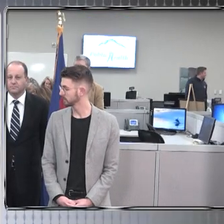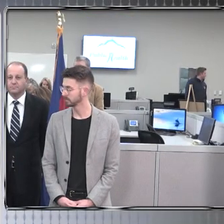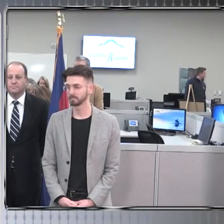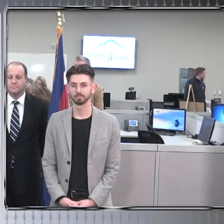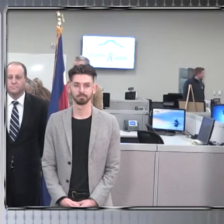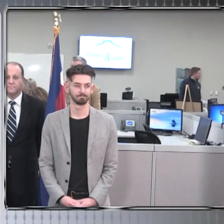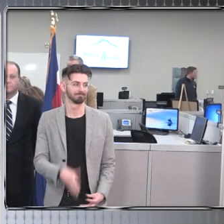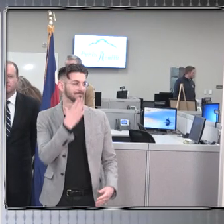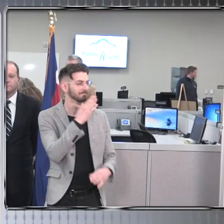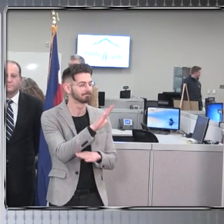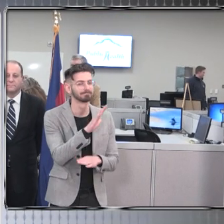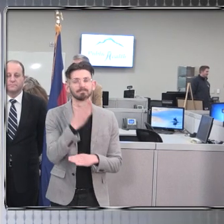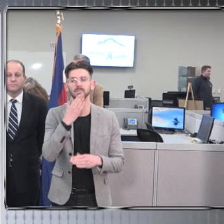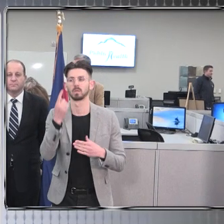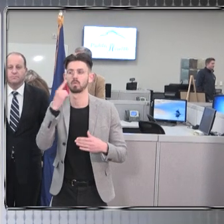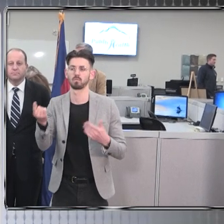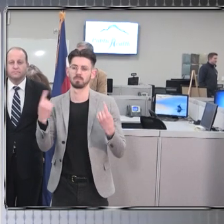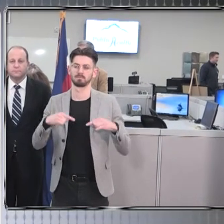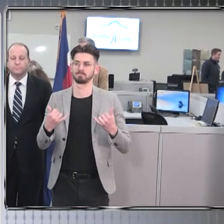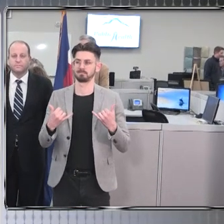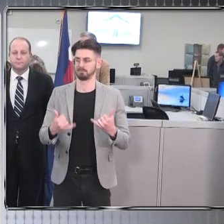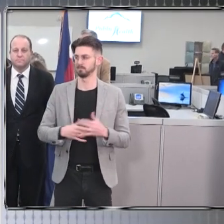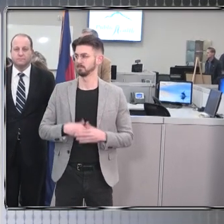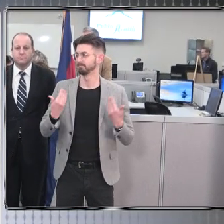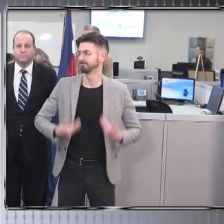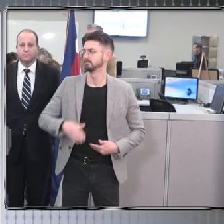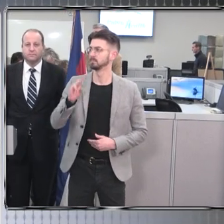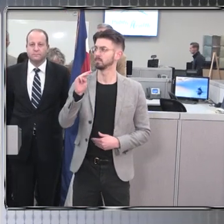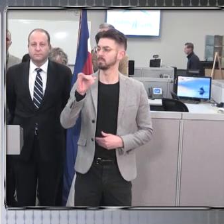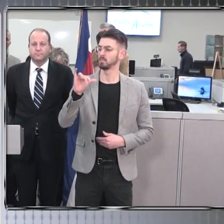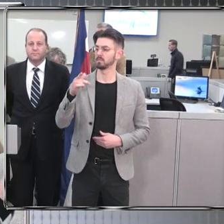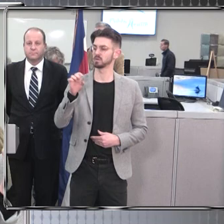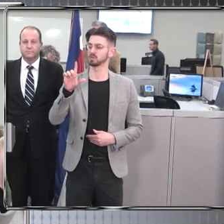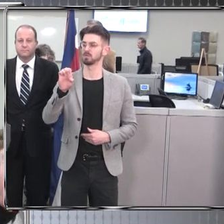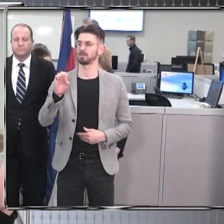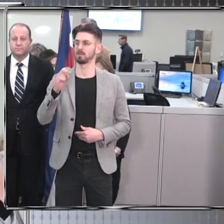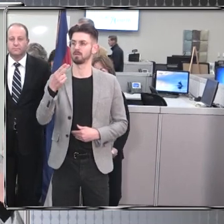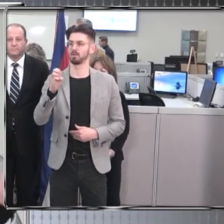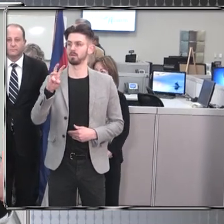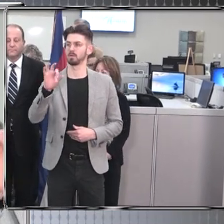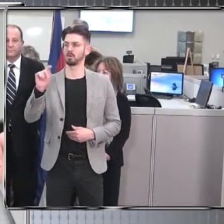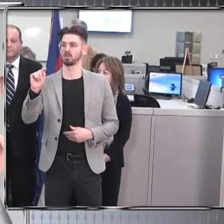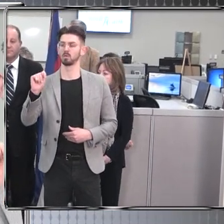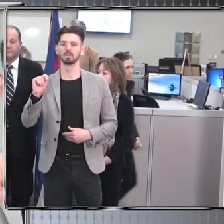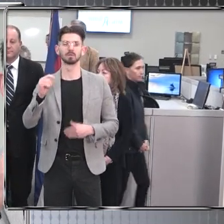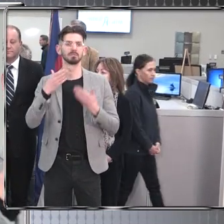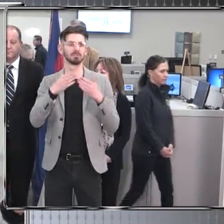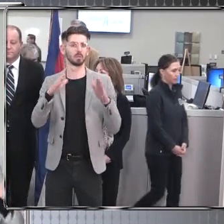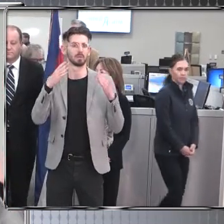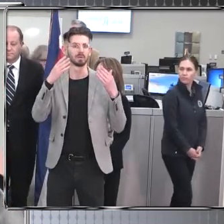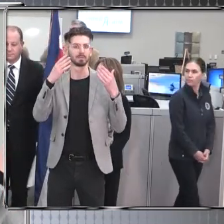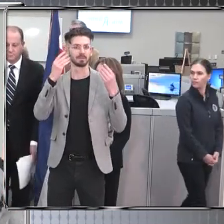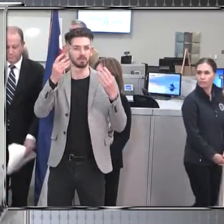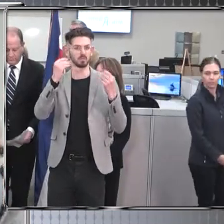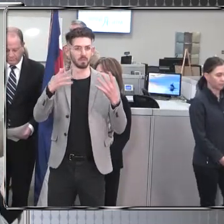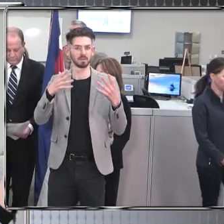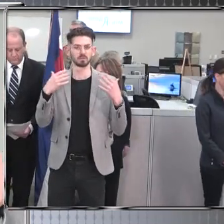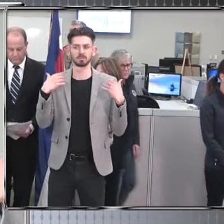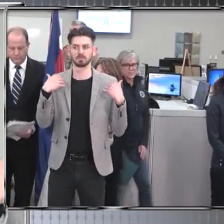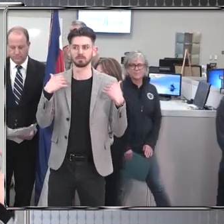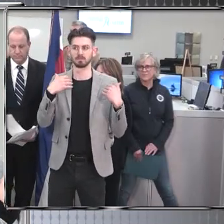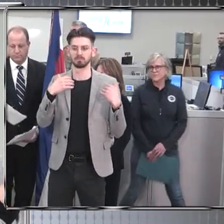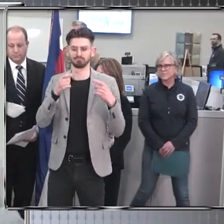good evening, and thank you for being here today. My name is Michelle Hewitt, and I'm the Public Information Officer at El Paso County Public